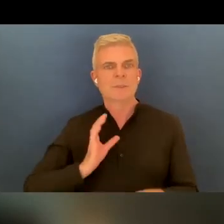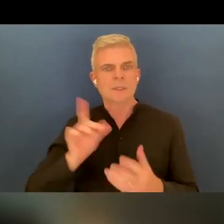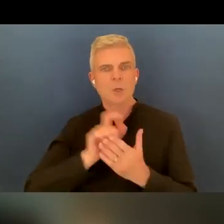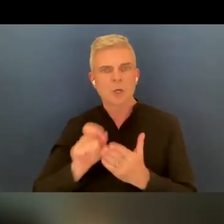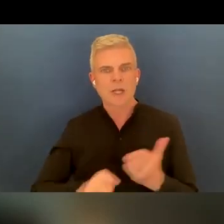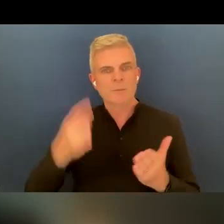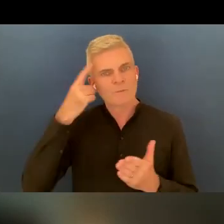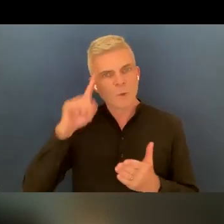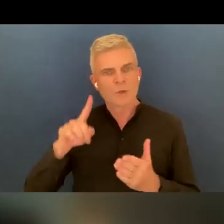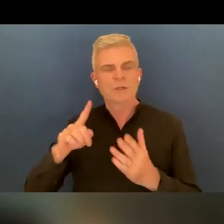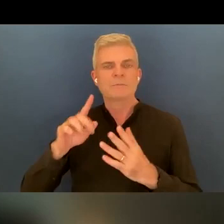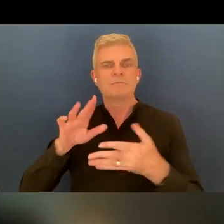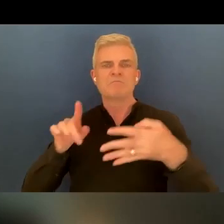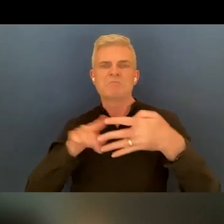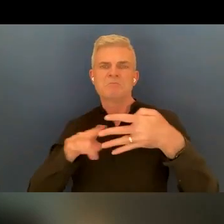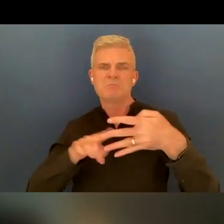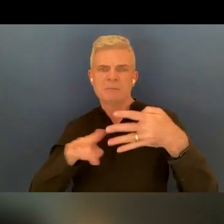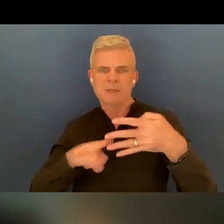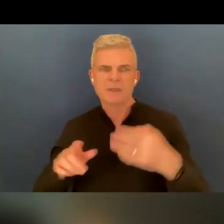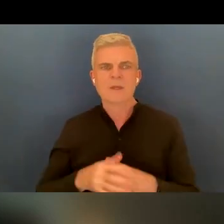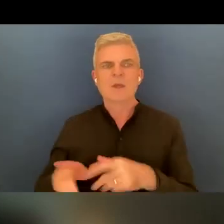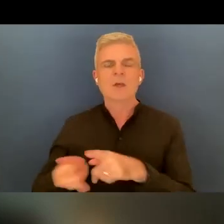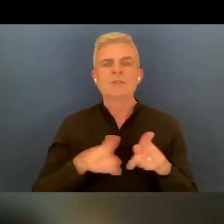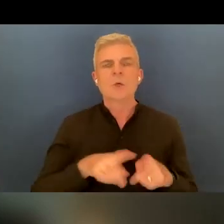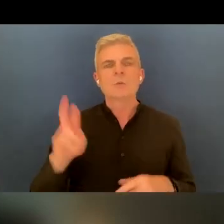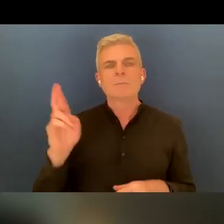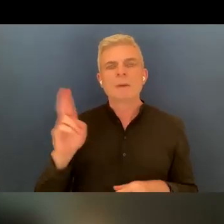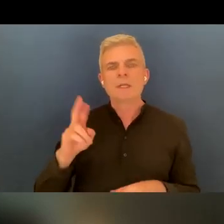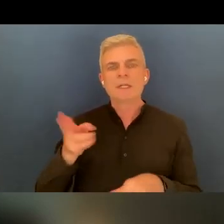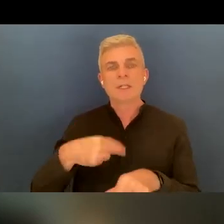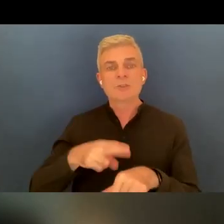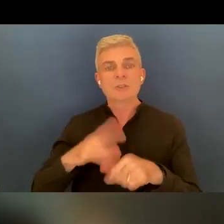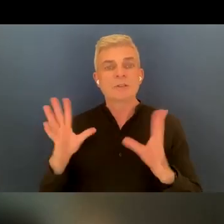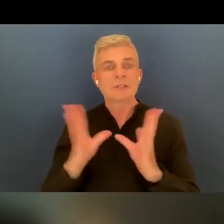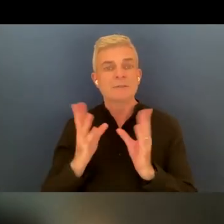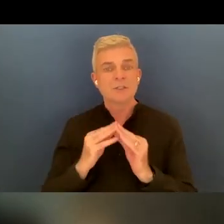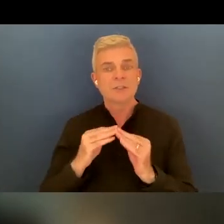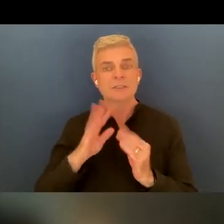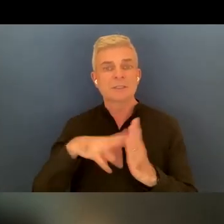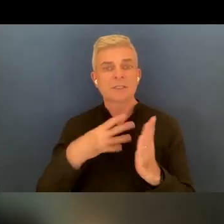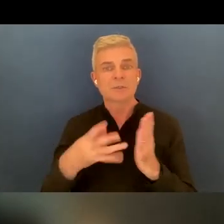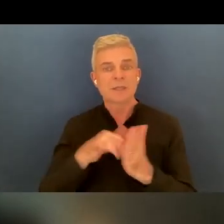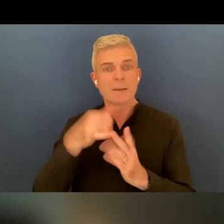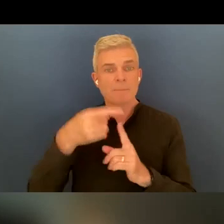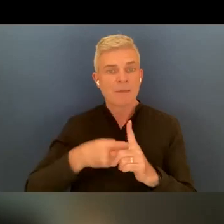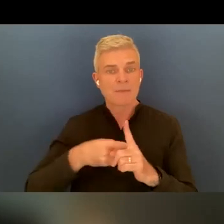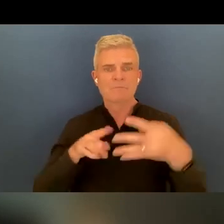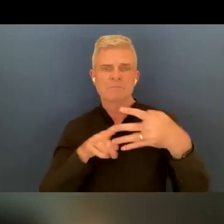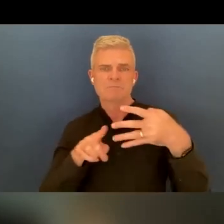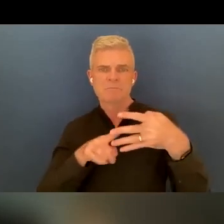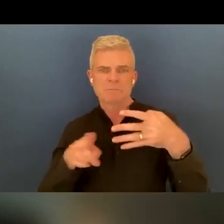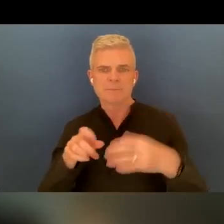for mid-month. They also have the Republican National Convention scheduled for that month in the middle of the month. So